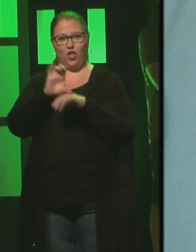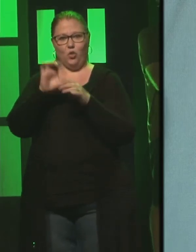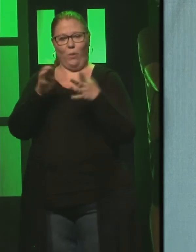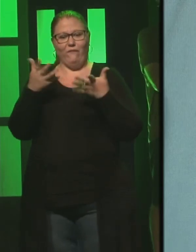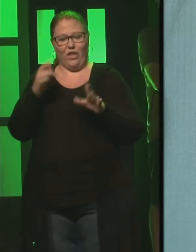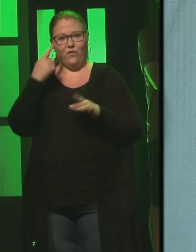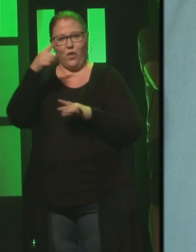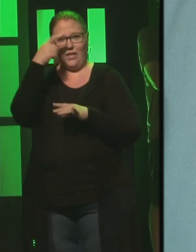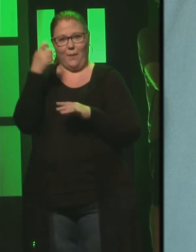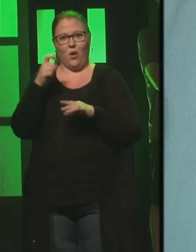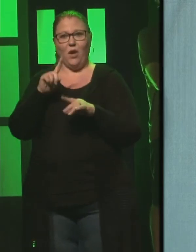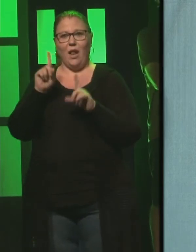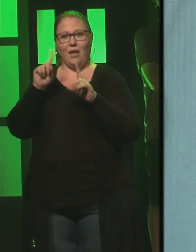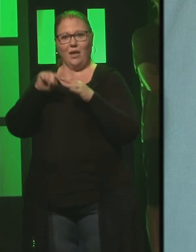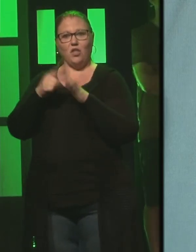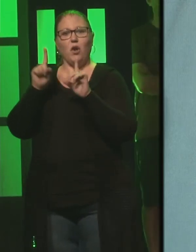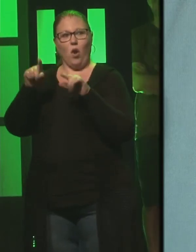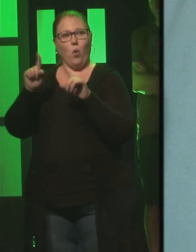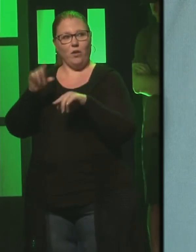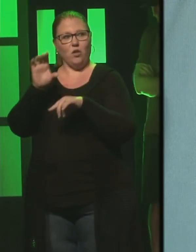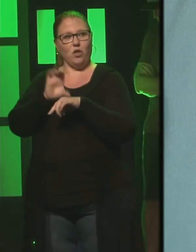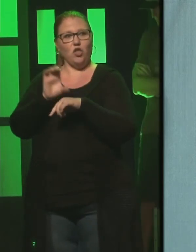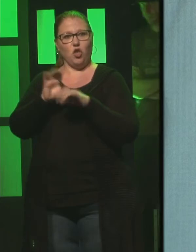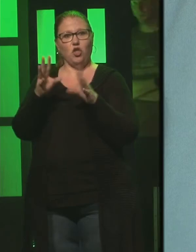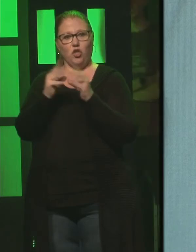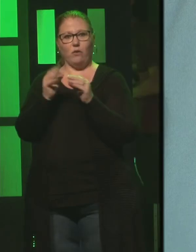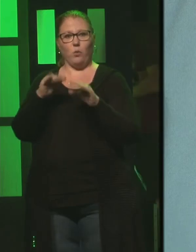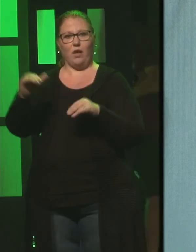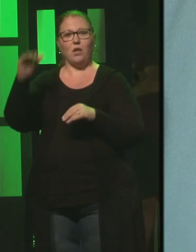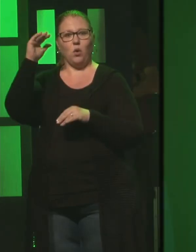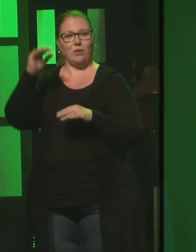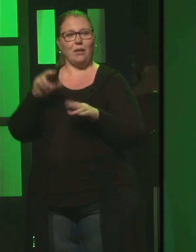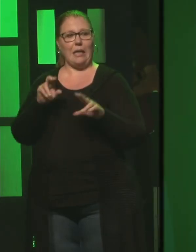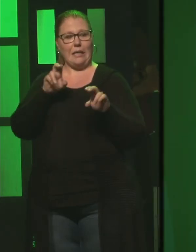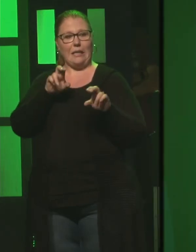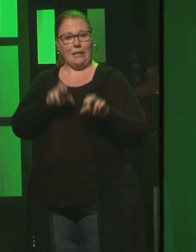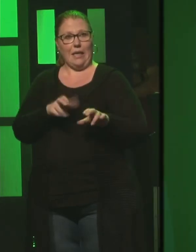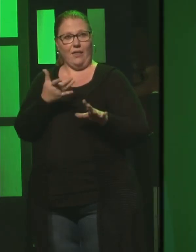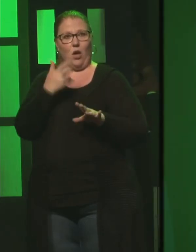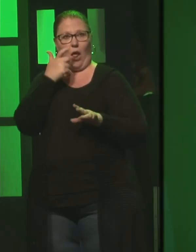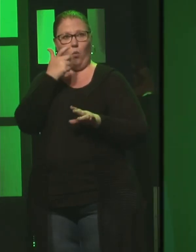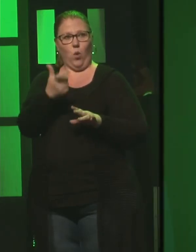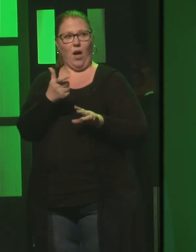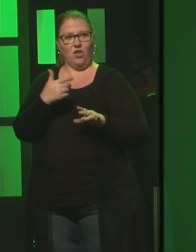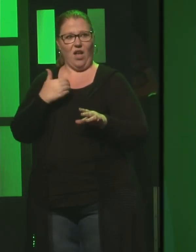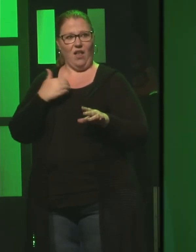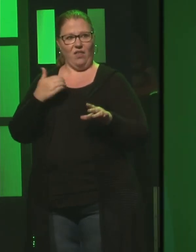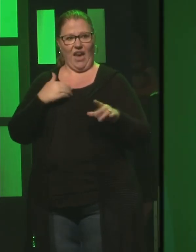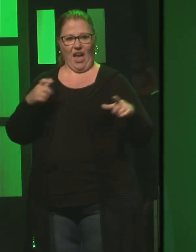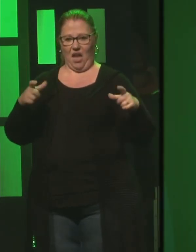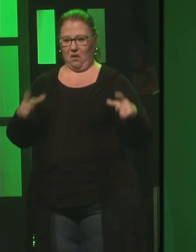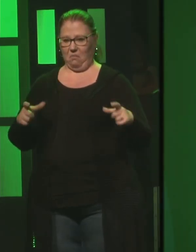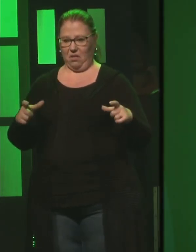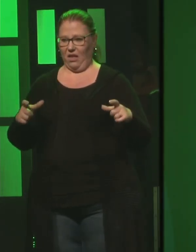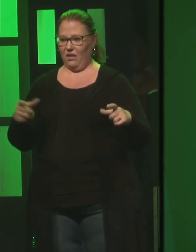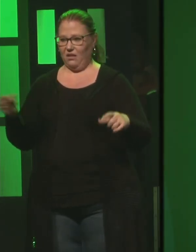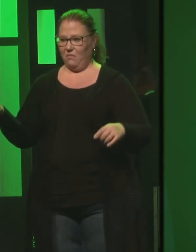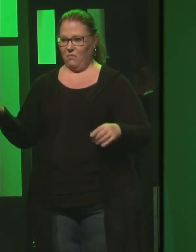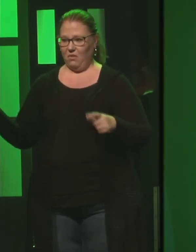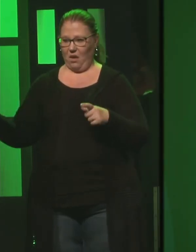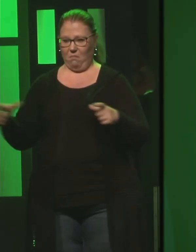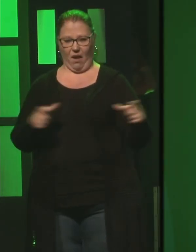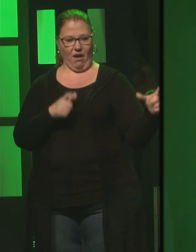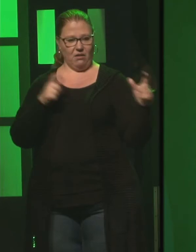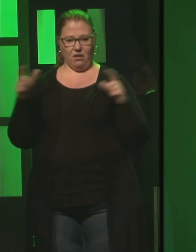began going to the regular church service. Sitting there at my first service, I watched as they passed these brass offering plates. I